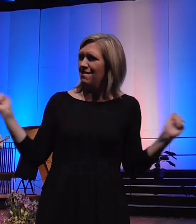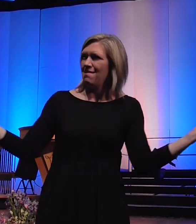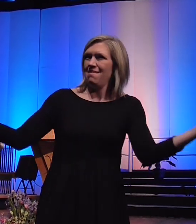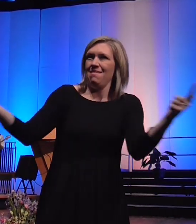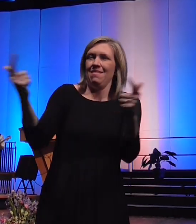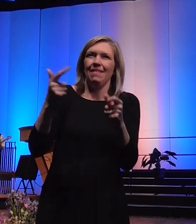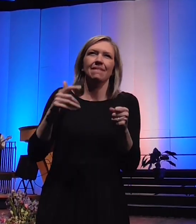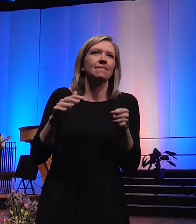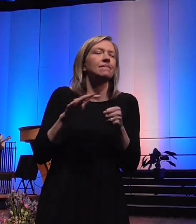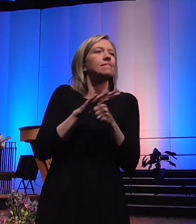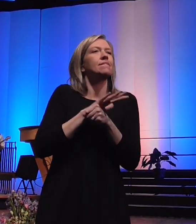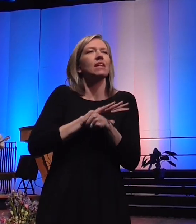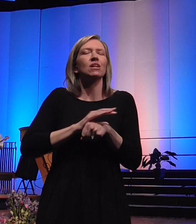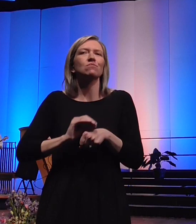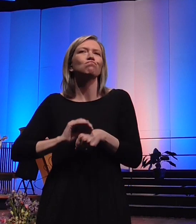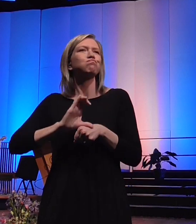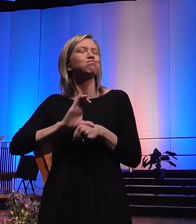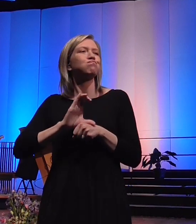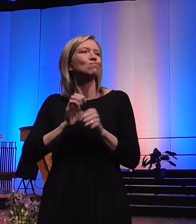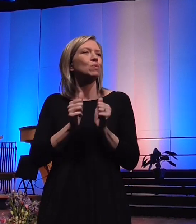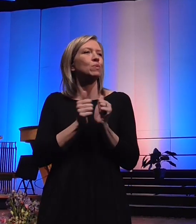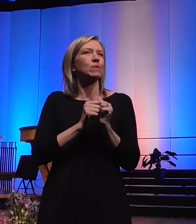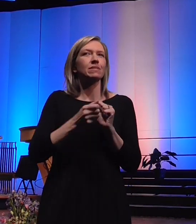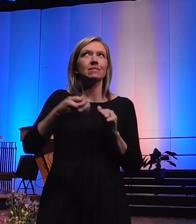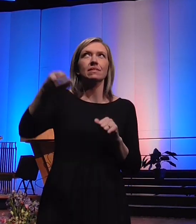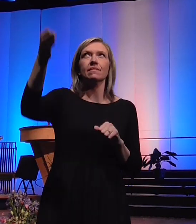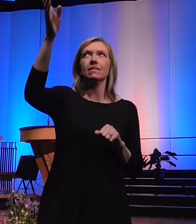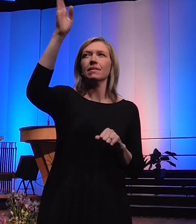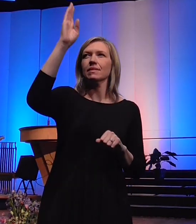Everyone is filled with the